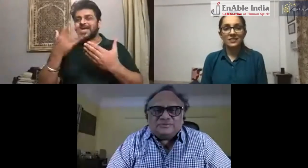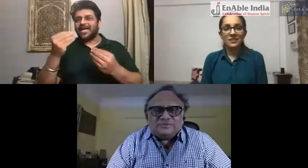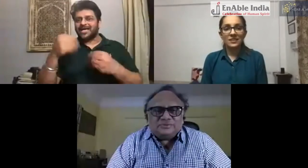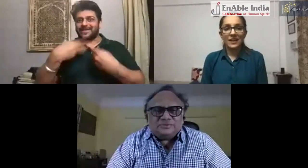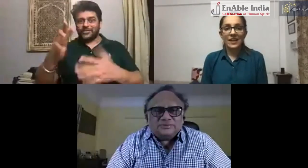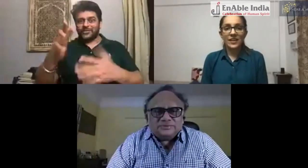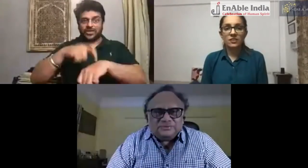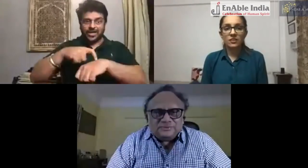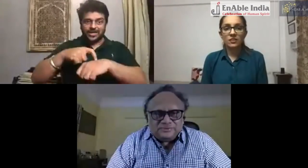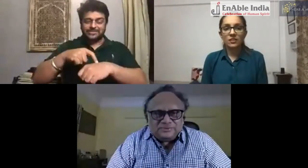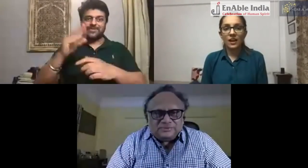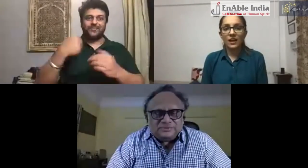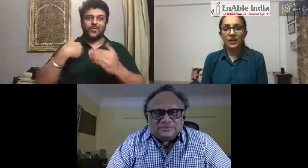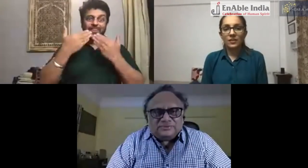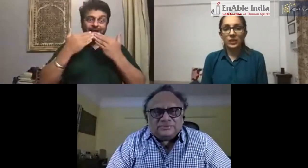in, and